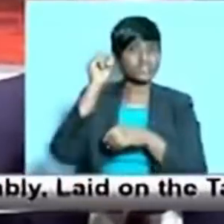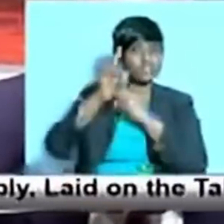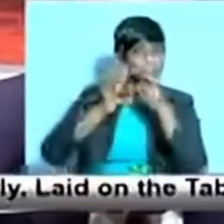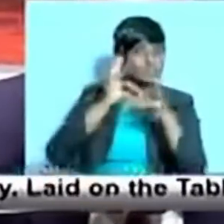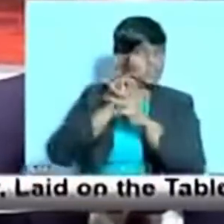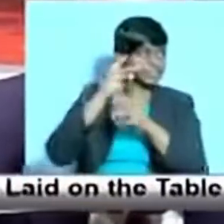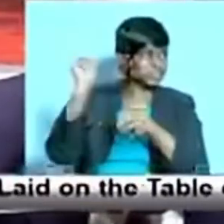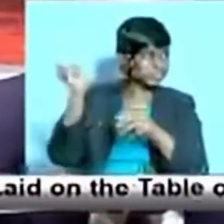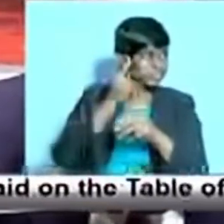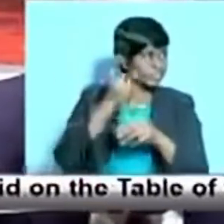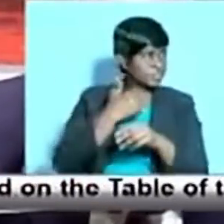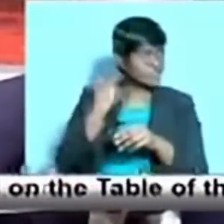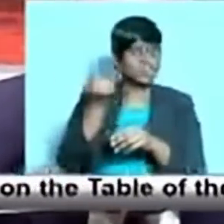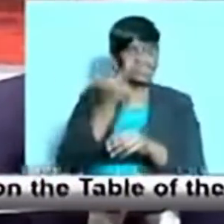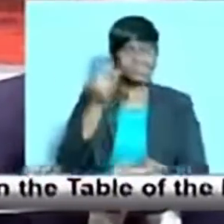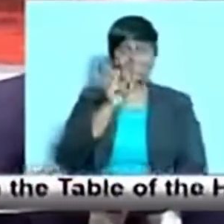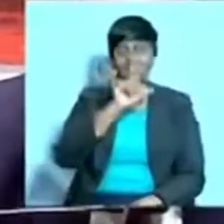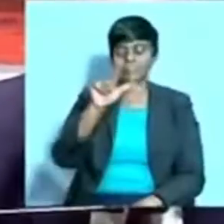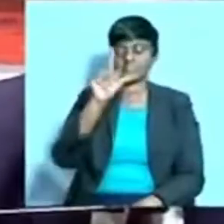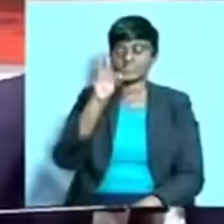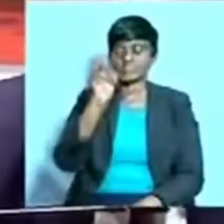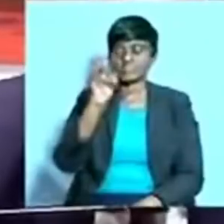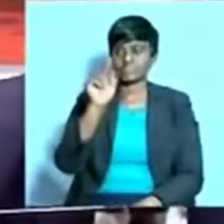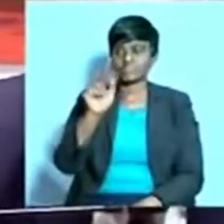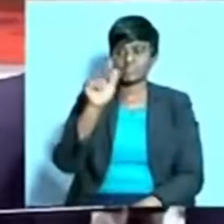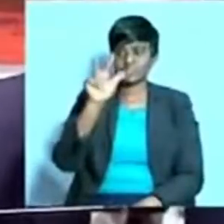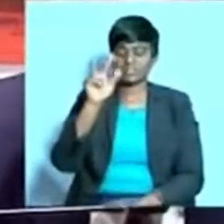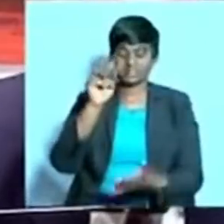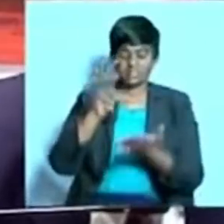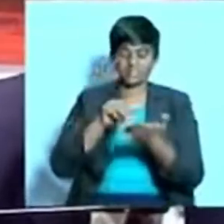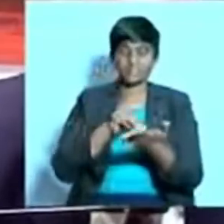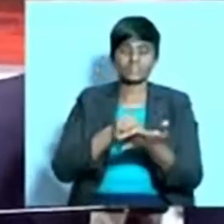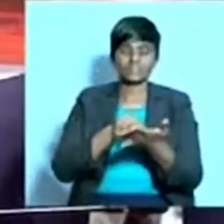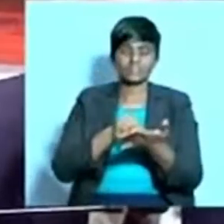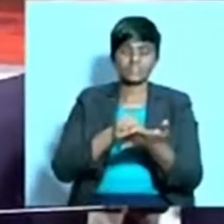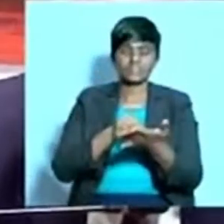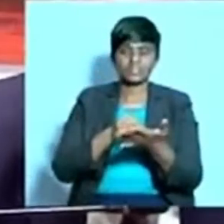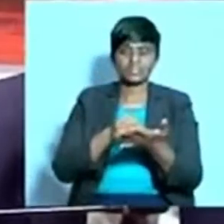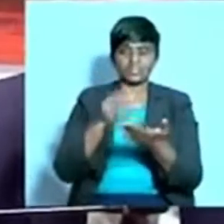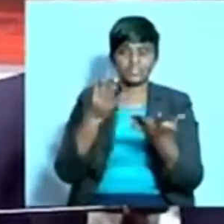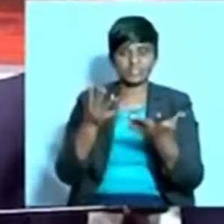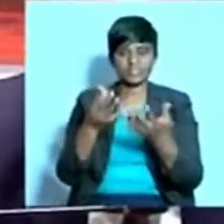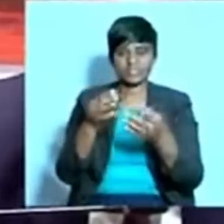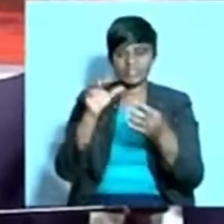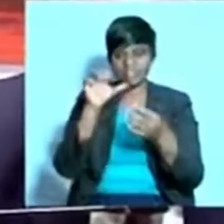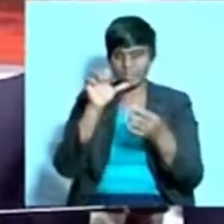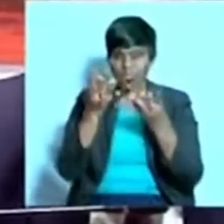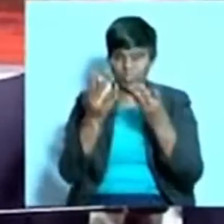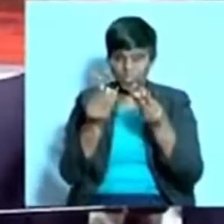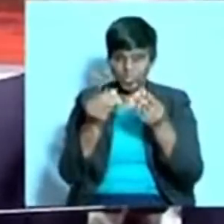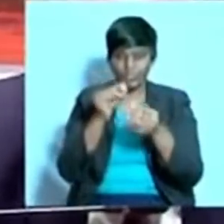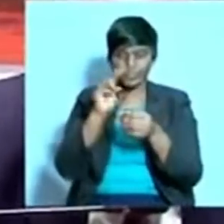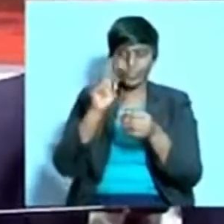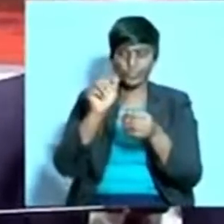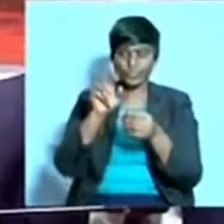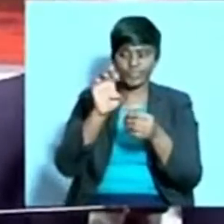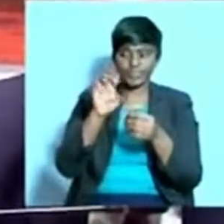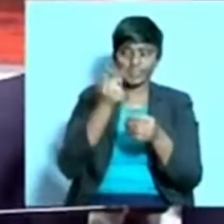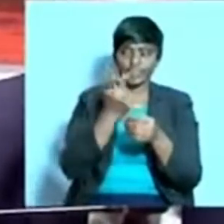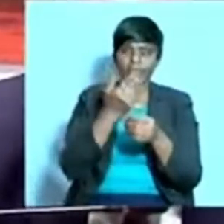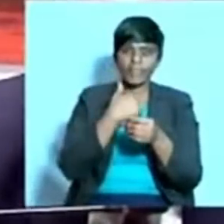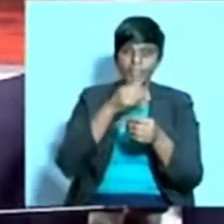globally there is only 26.3 million software developers, and of that there is